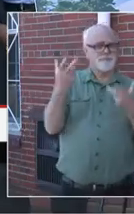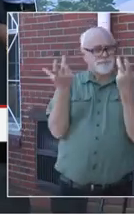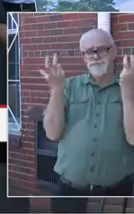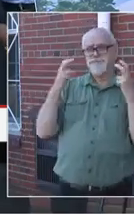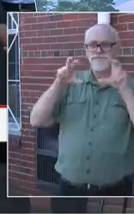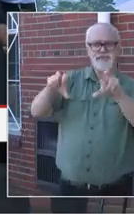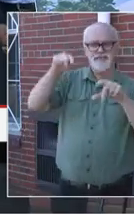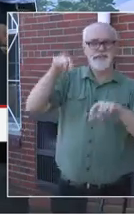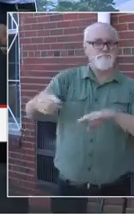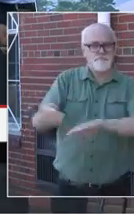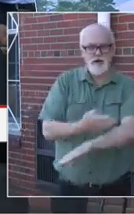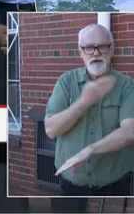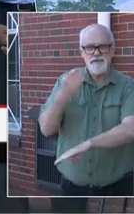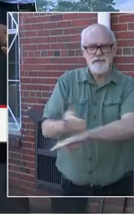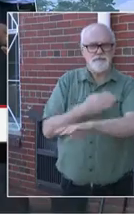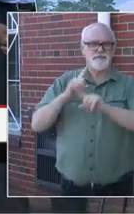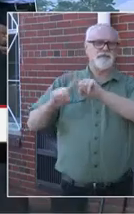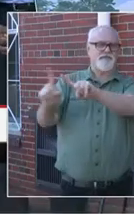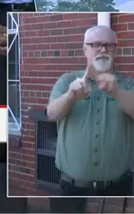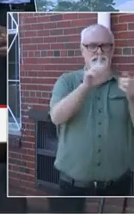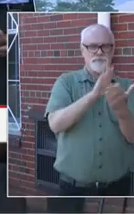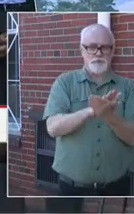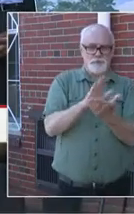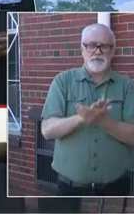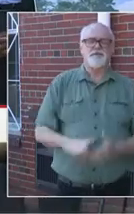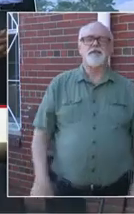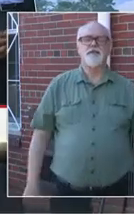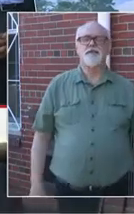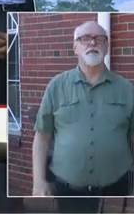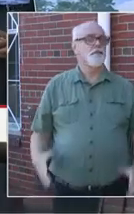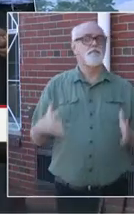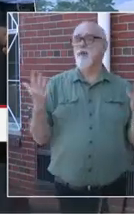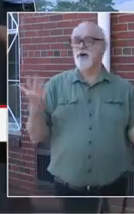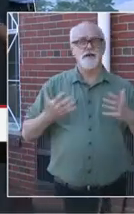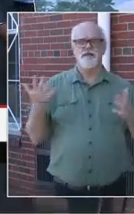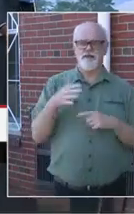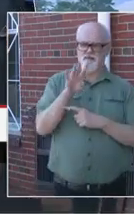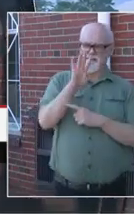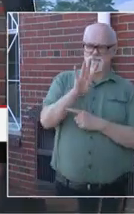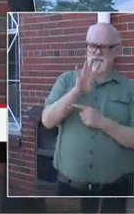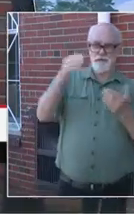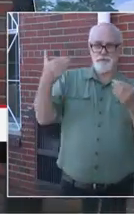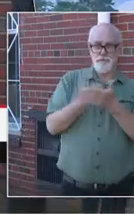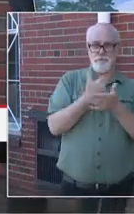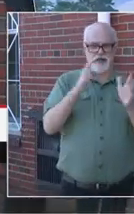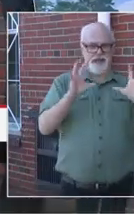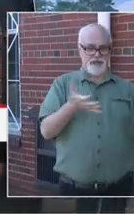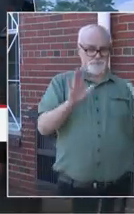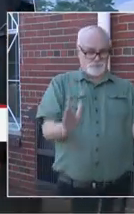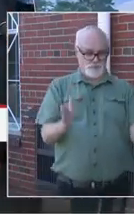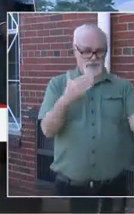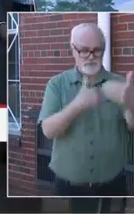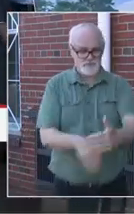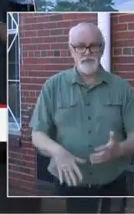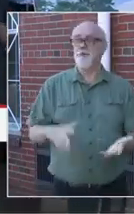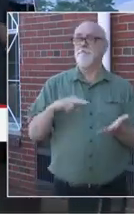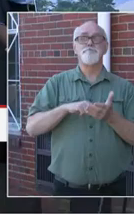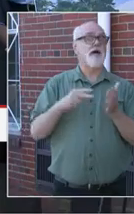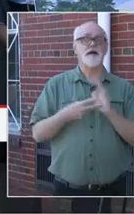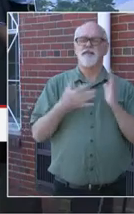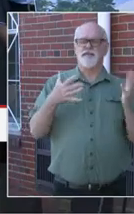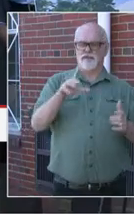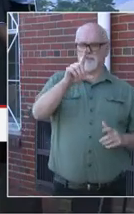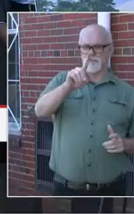this beautiful school. We will have 4 new classrooms. That means that we will have space for 100